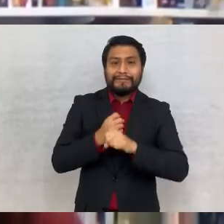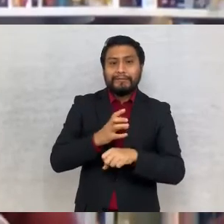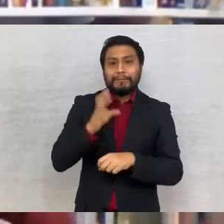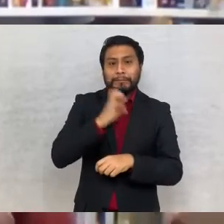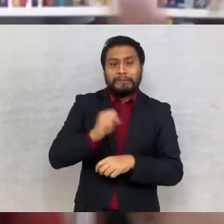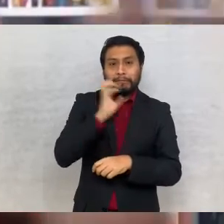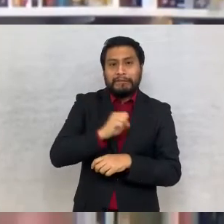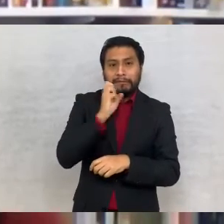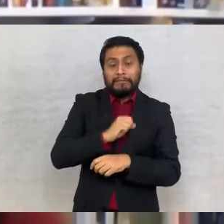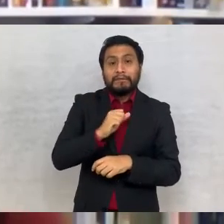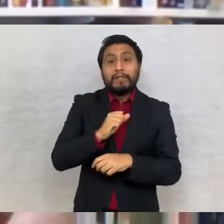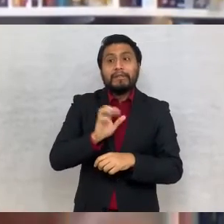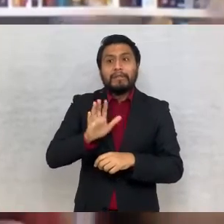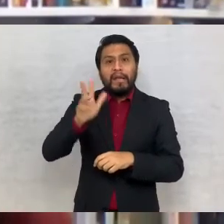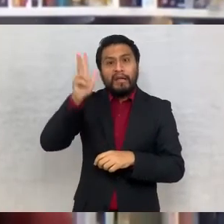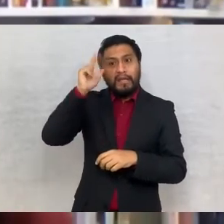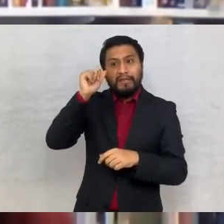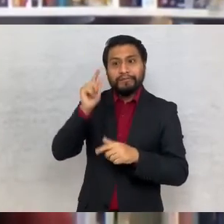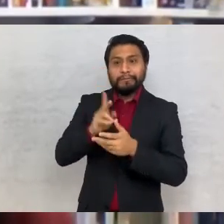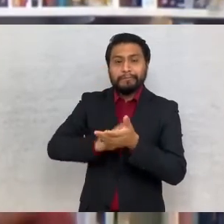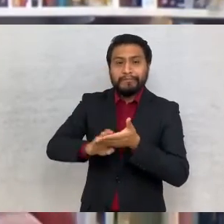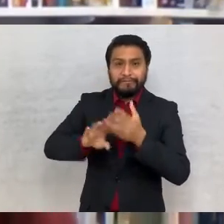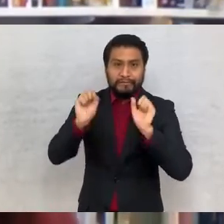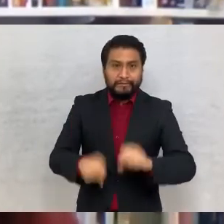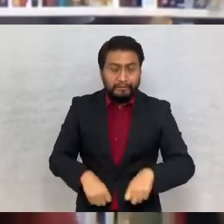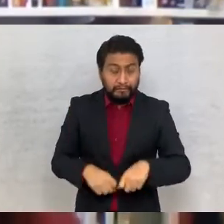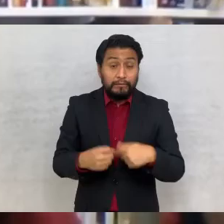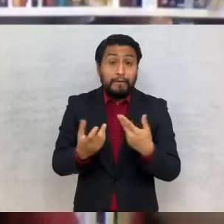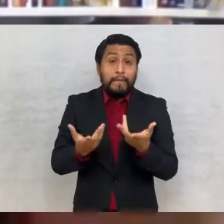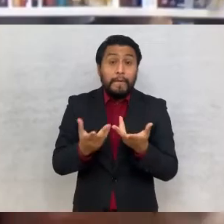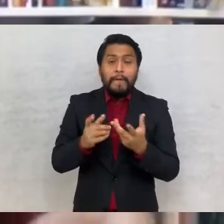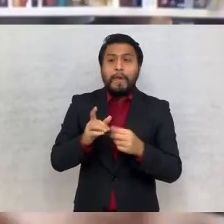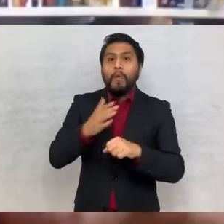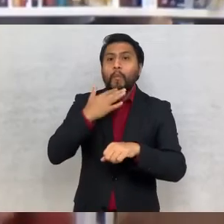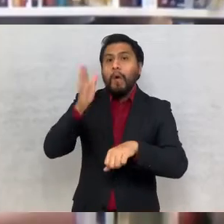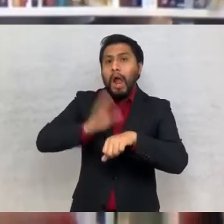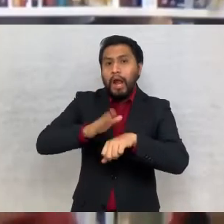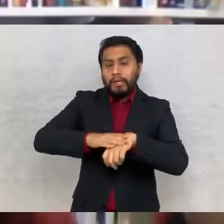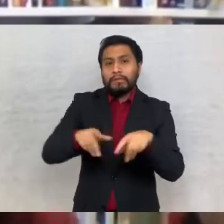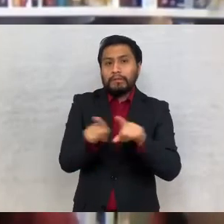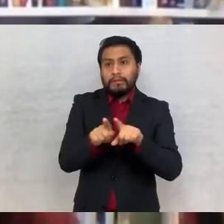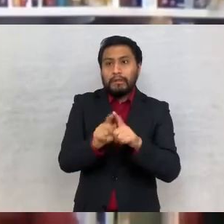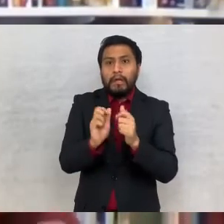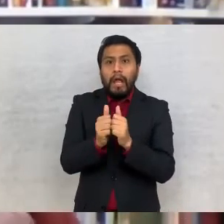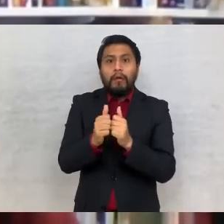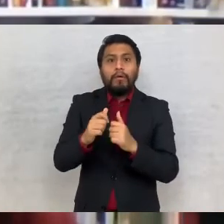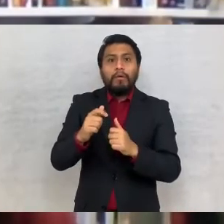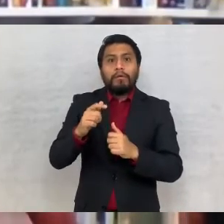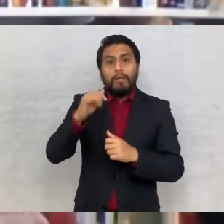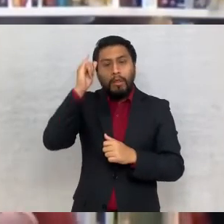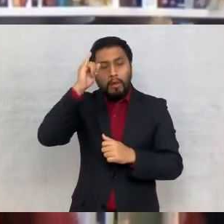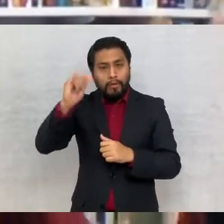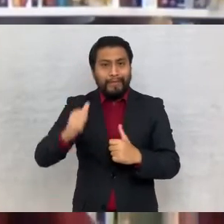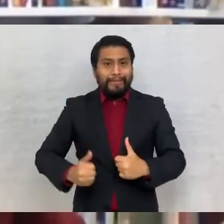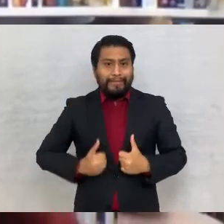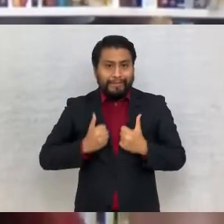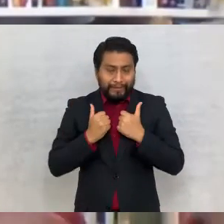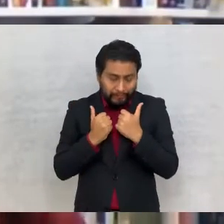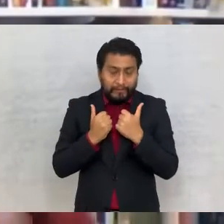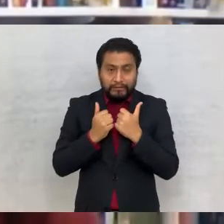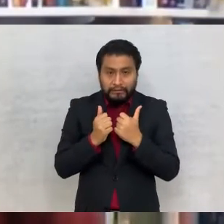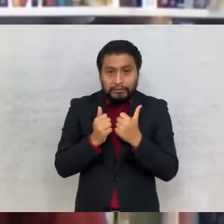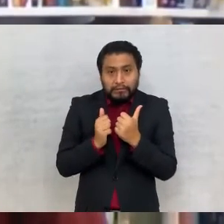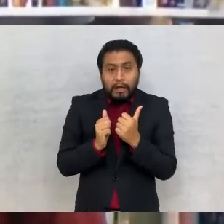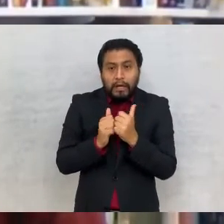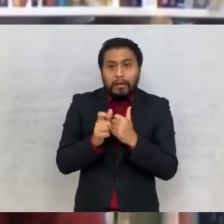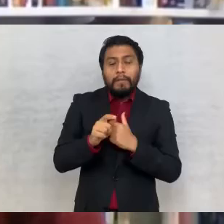there, led by Gregorio Alfaro and Victor Delfino. They followed the example of the society recently created in Brazil by Renato Kell, and a